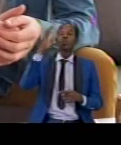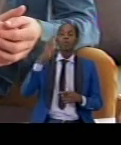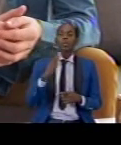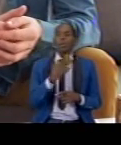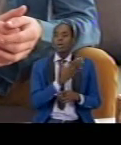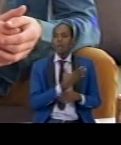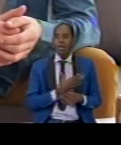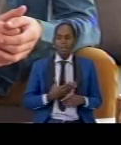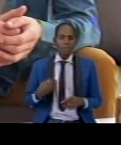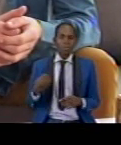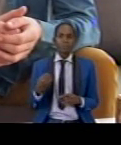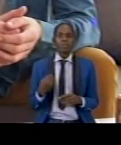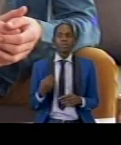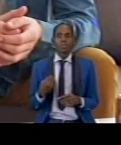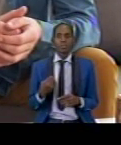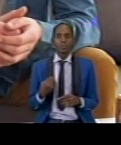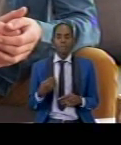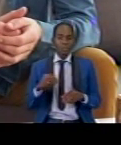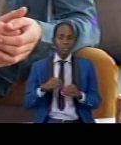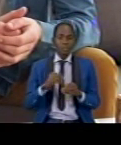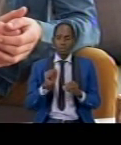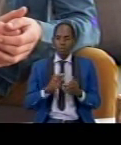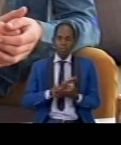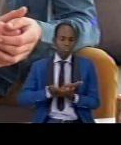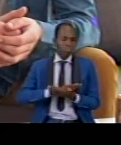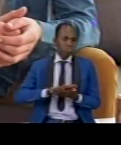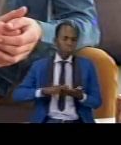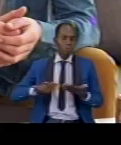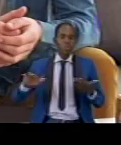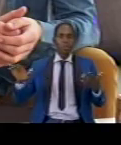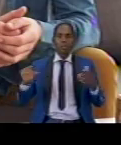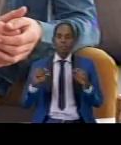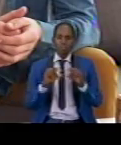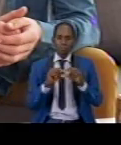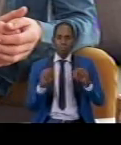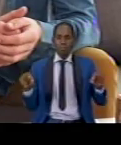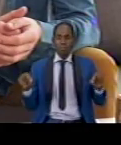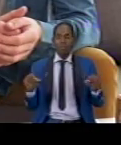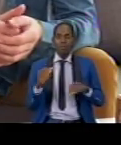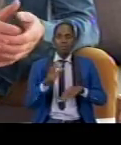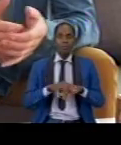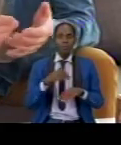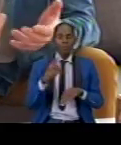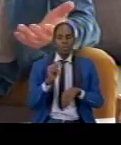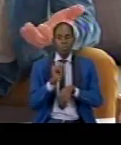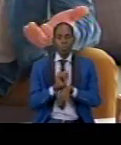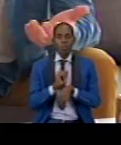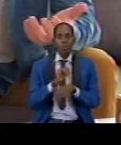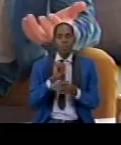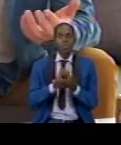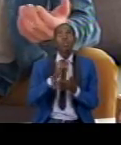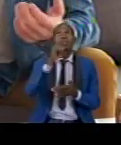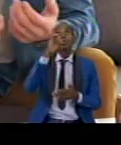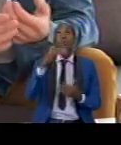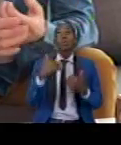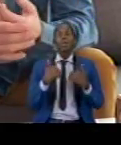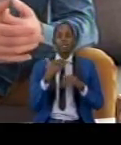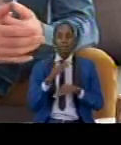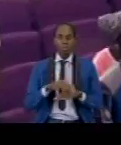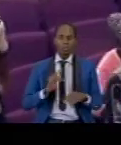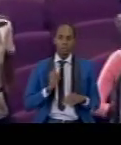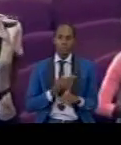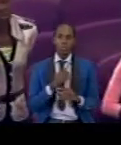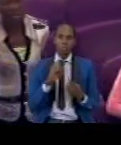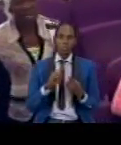is the clear perception of the mission that God has called us to. We're going to pray